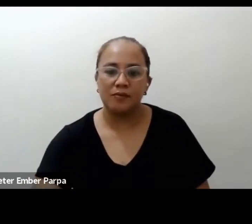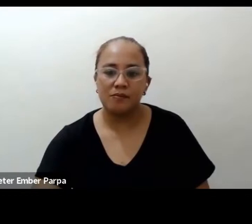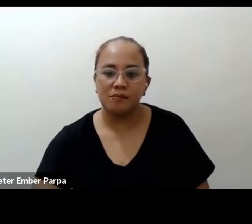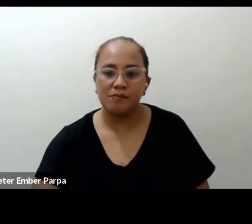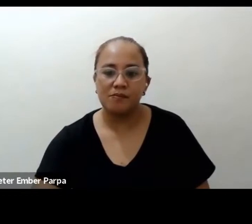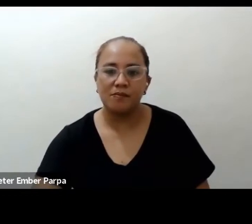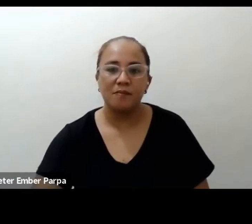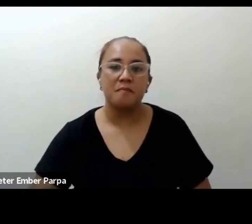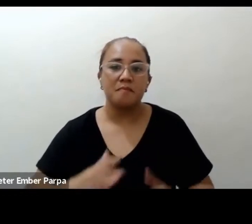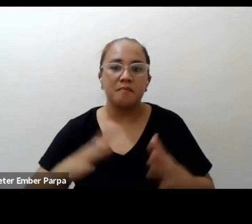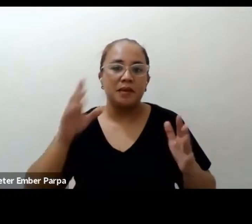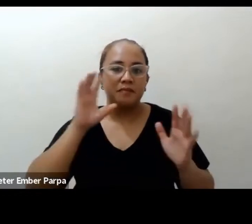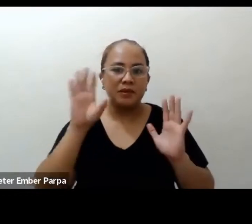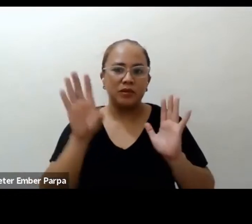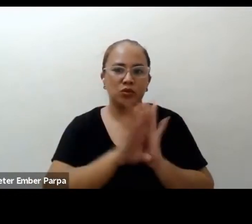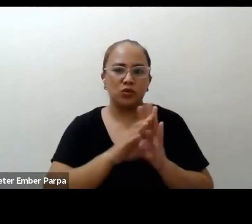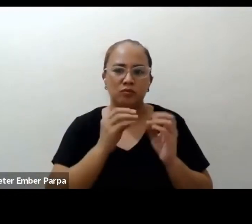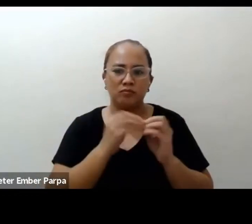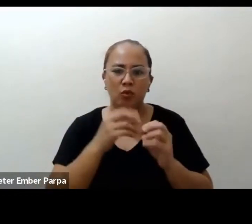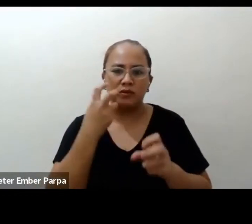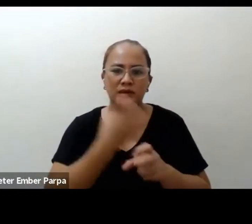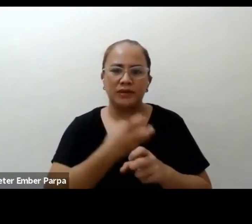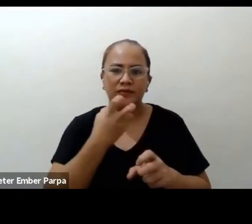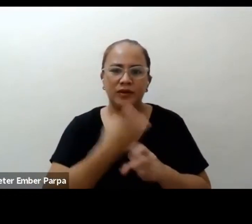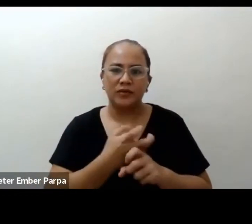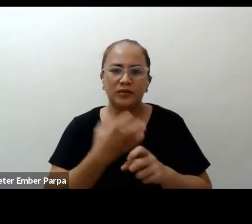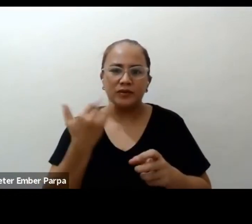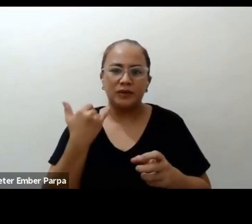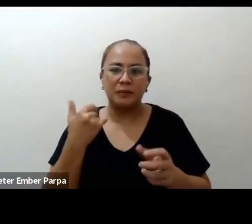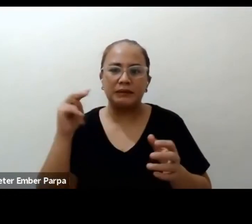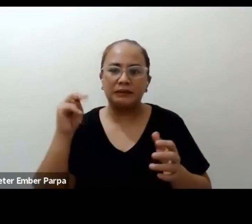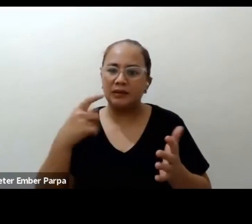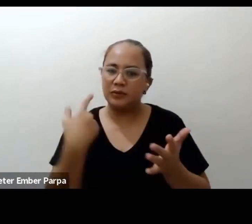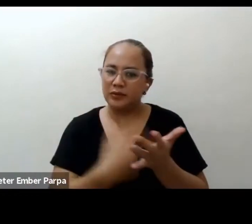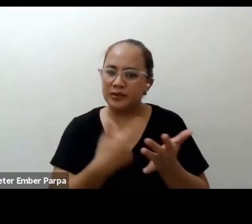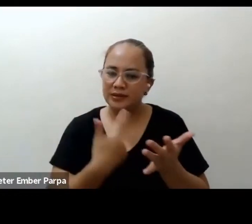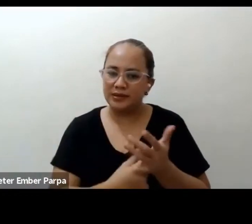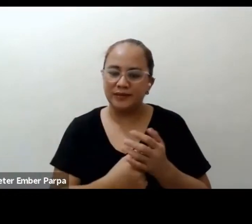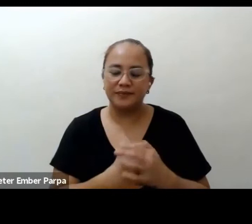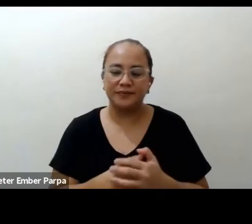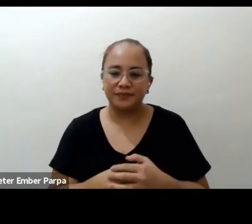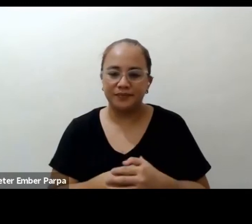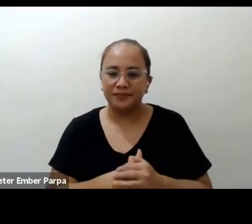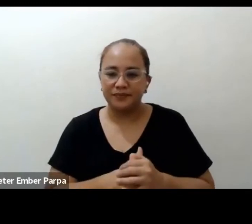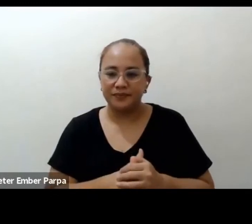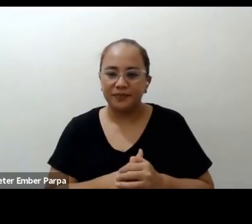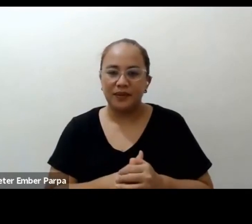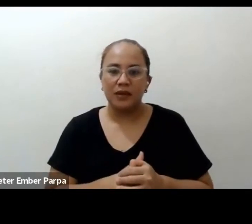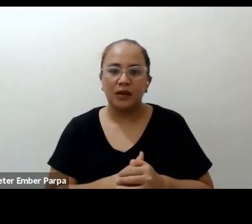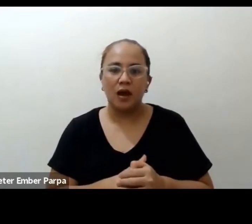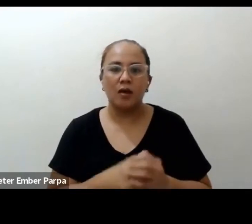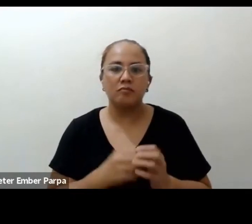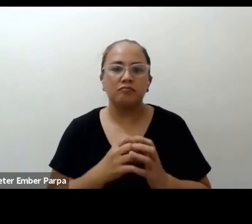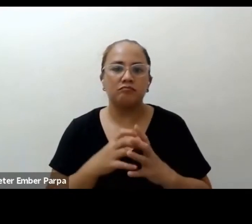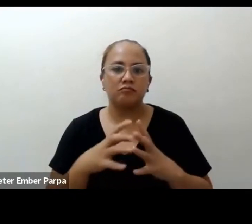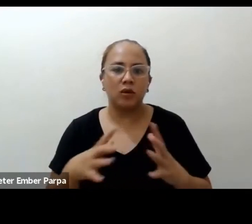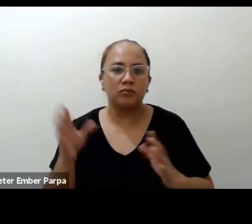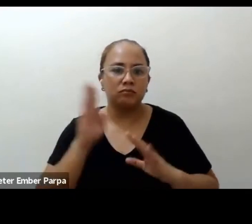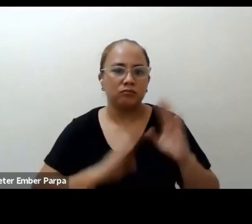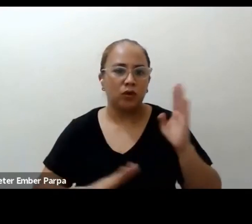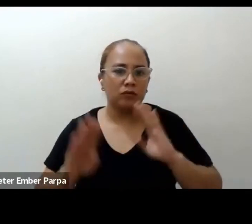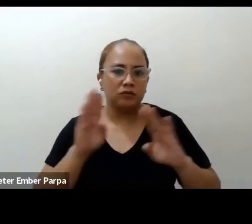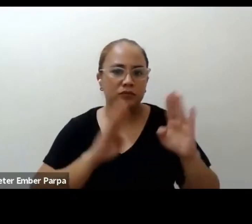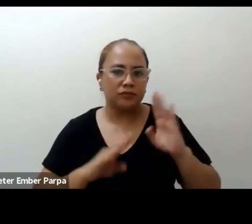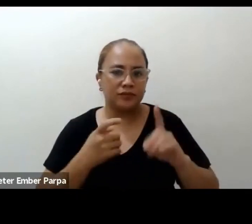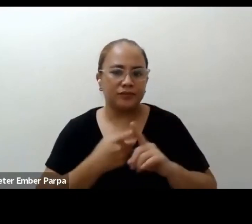be a bit more difficult to handle, pero kailangan ding talakayan, no? How much of our problems come